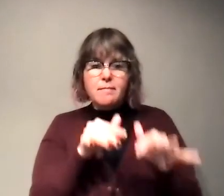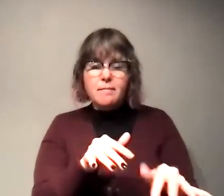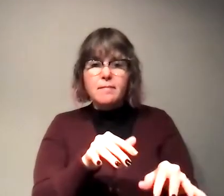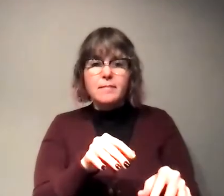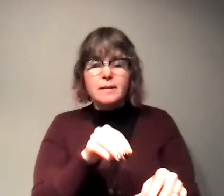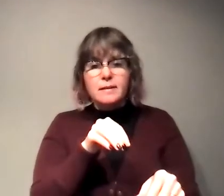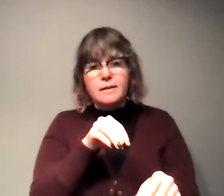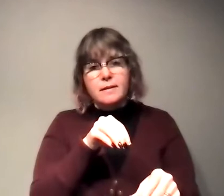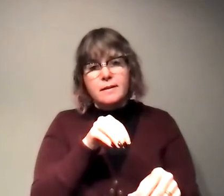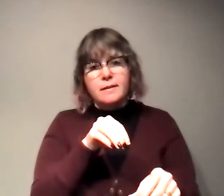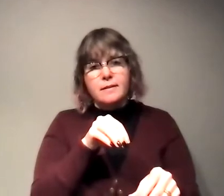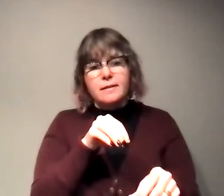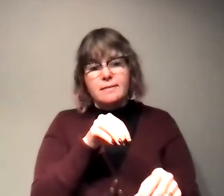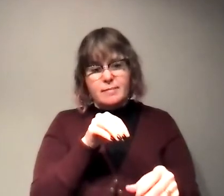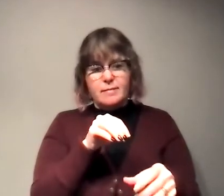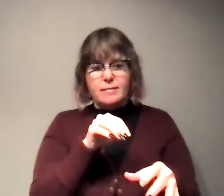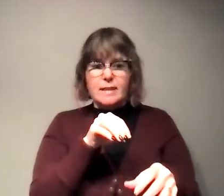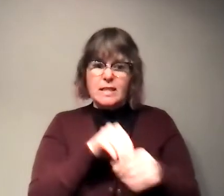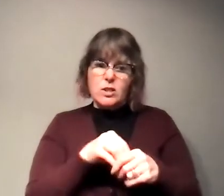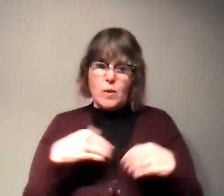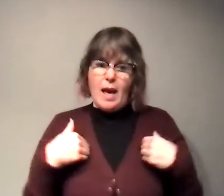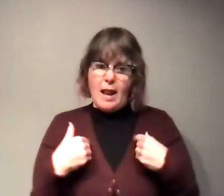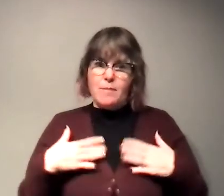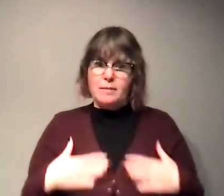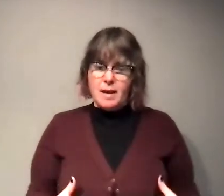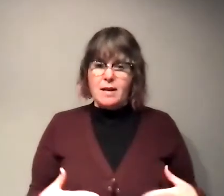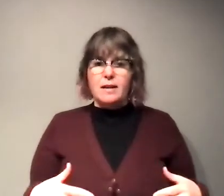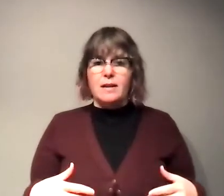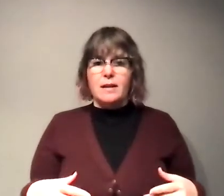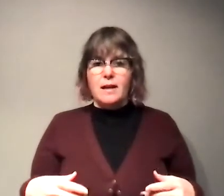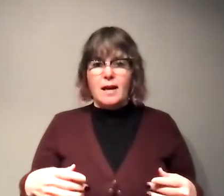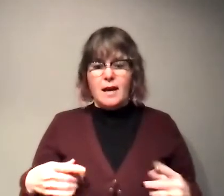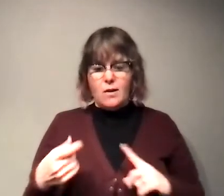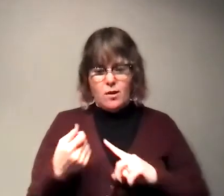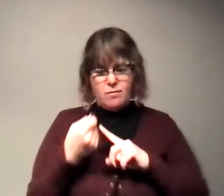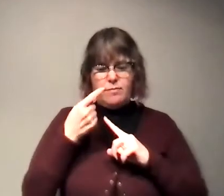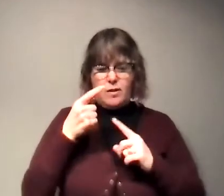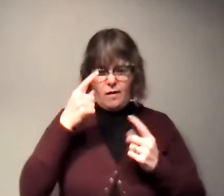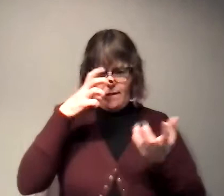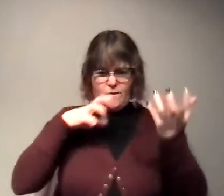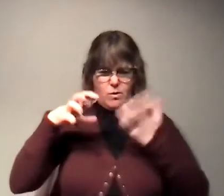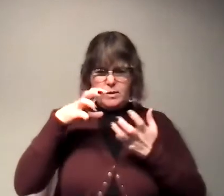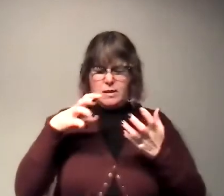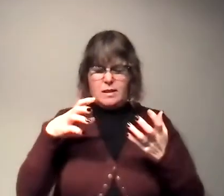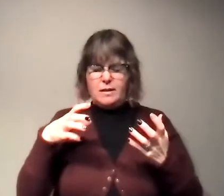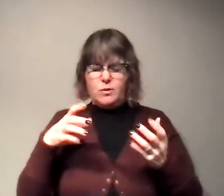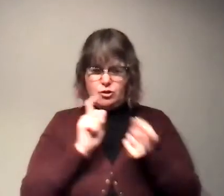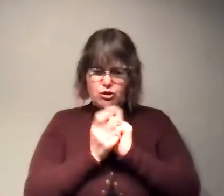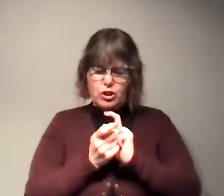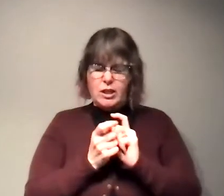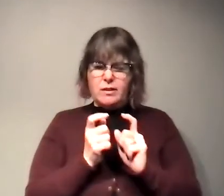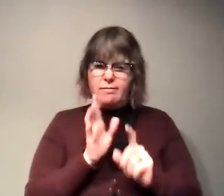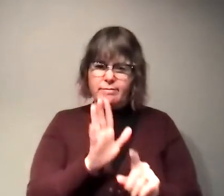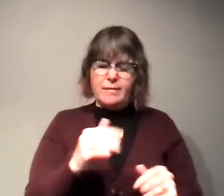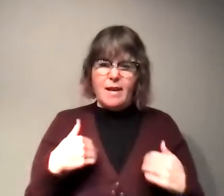an animal's body and send a confusing signal to the animal's body and change the way that it works. So even